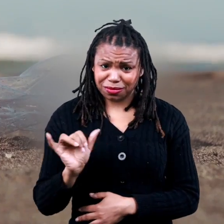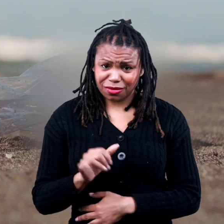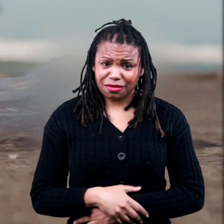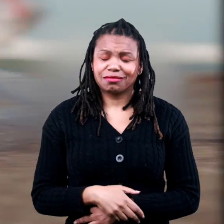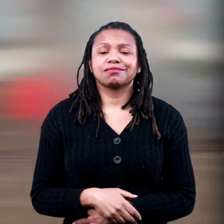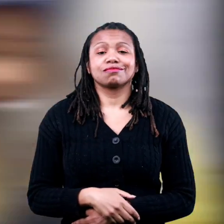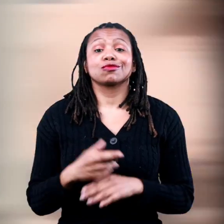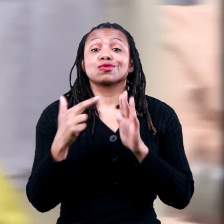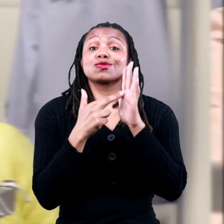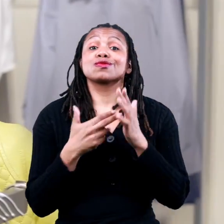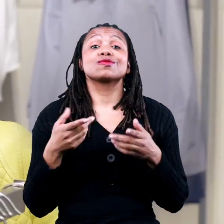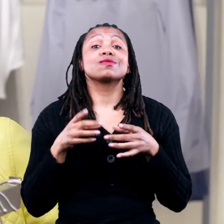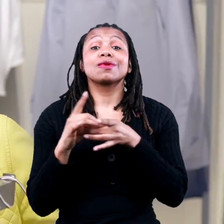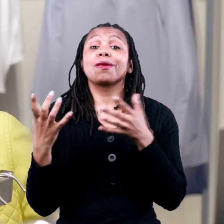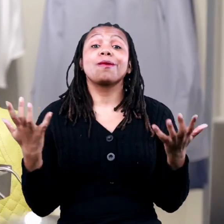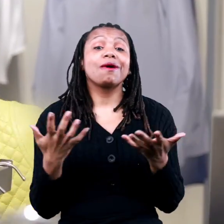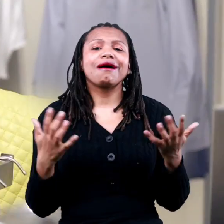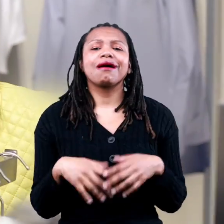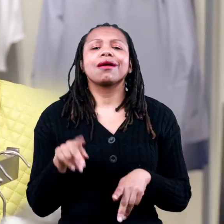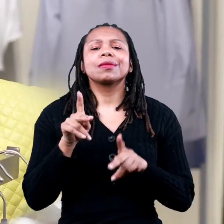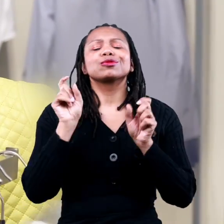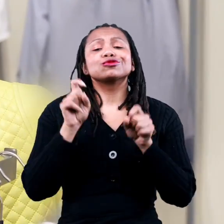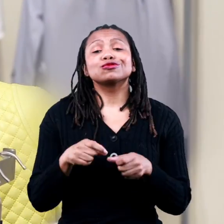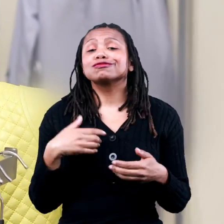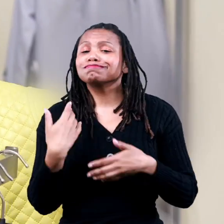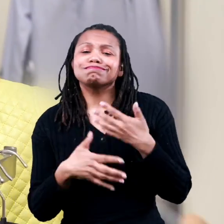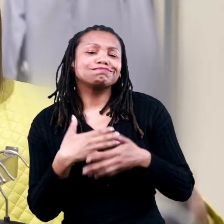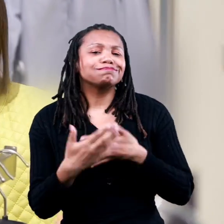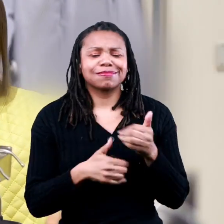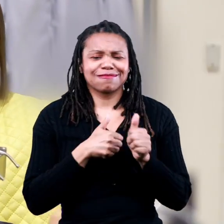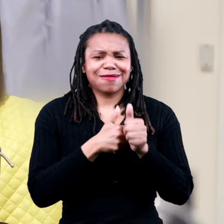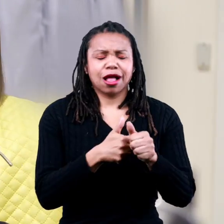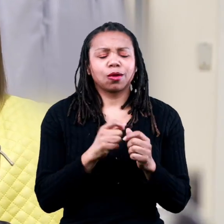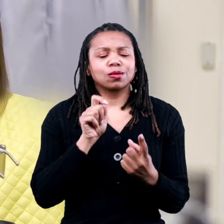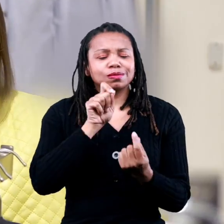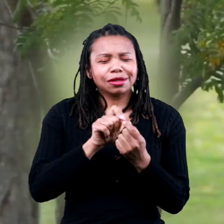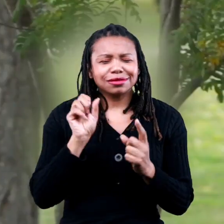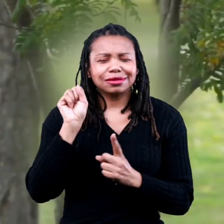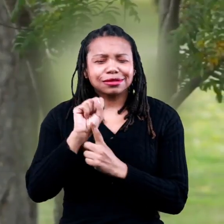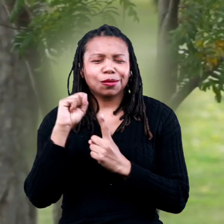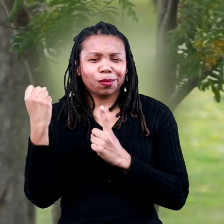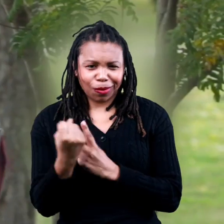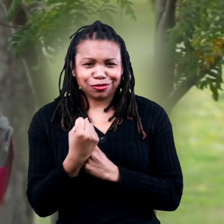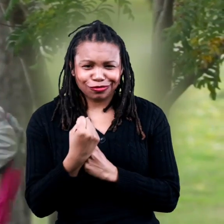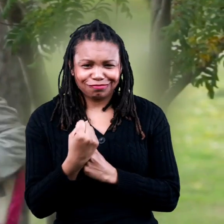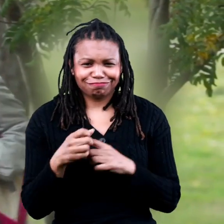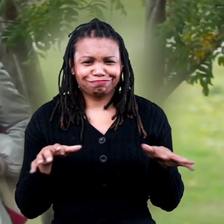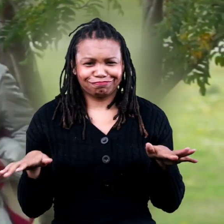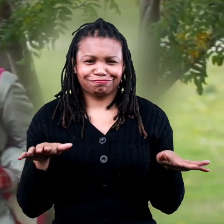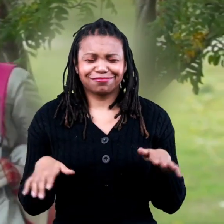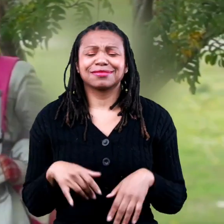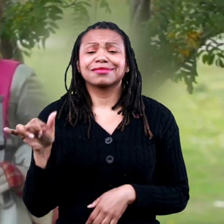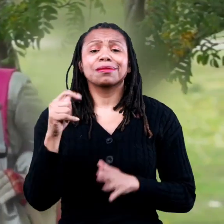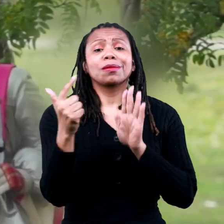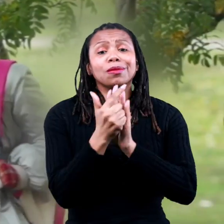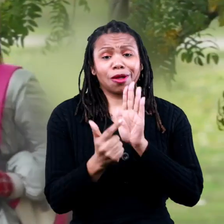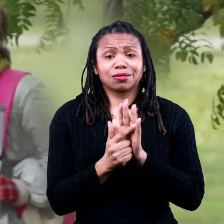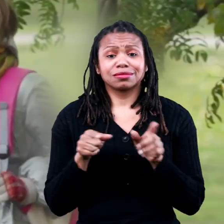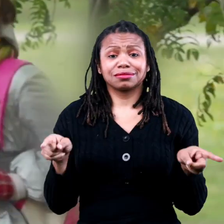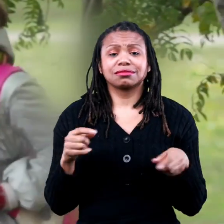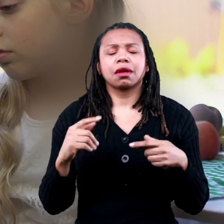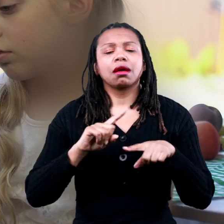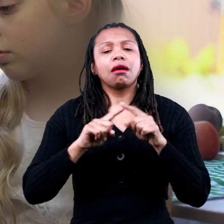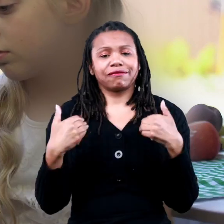the environment. A rule is related to a behavior that should be followed in certain places or situations.